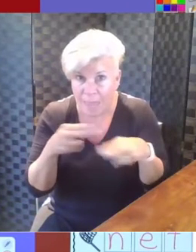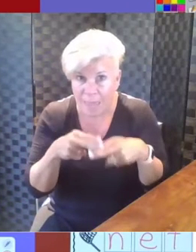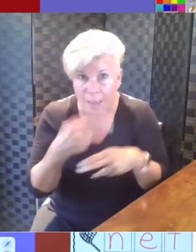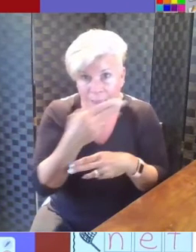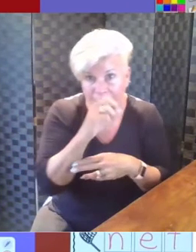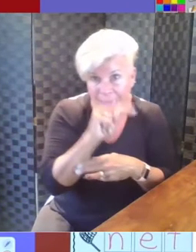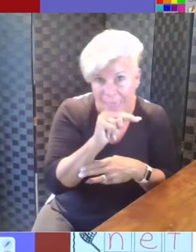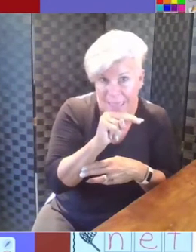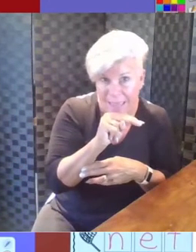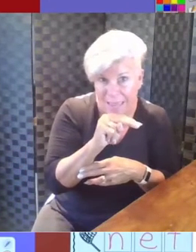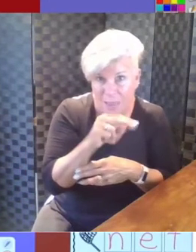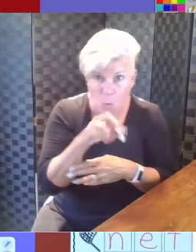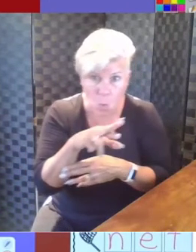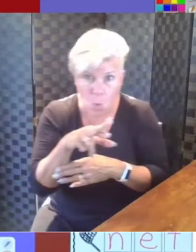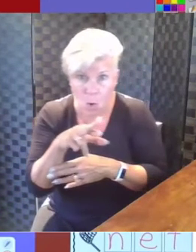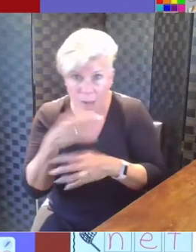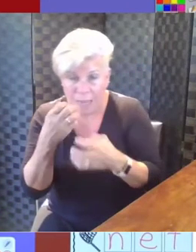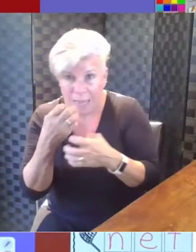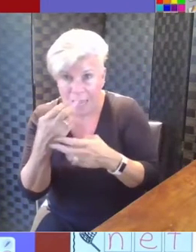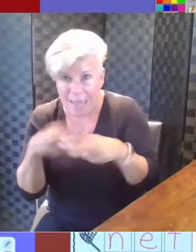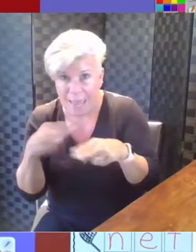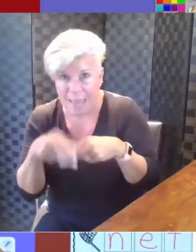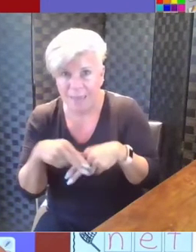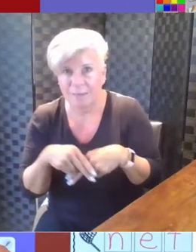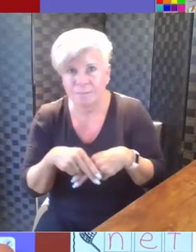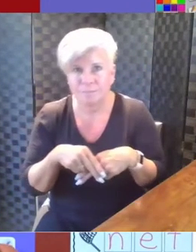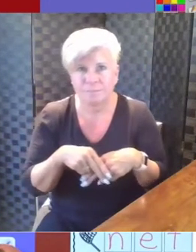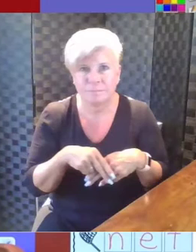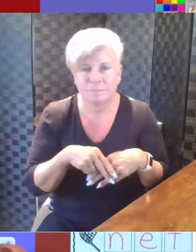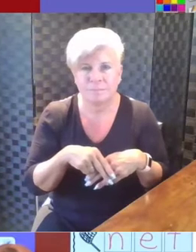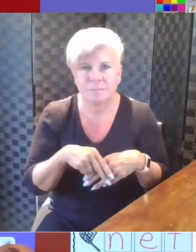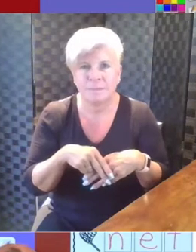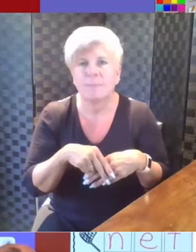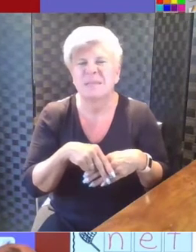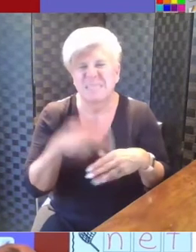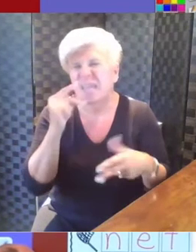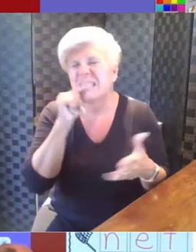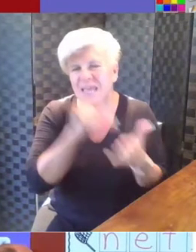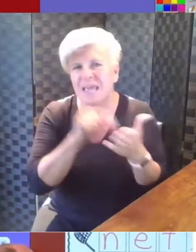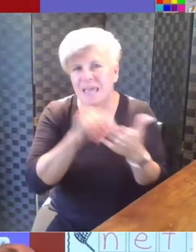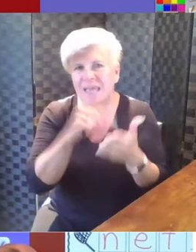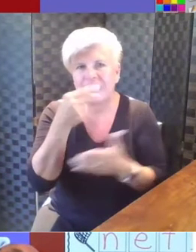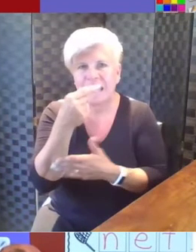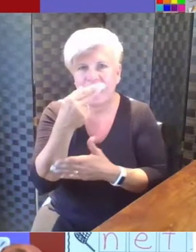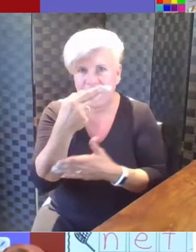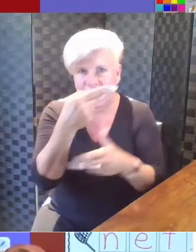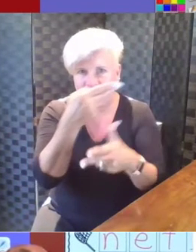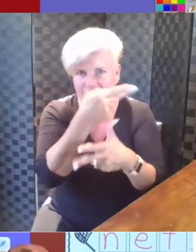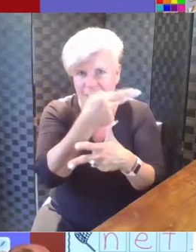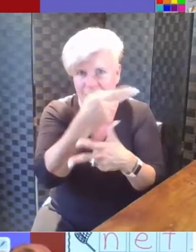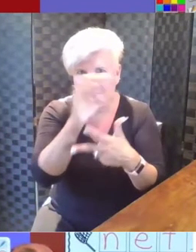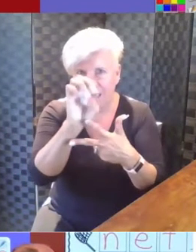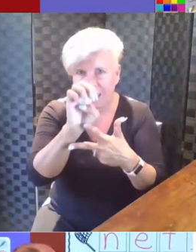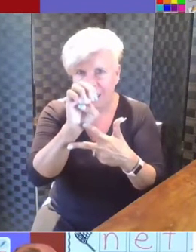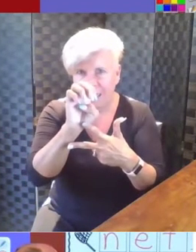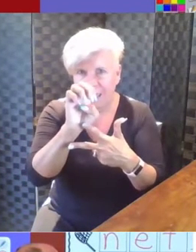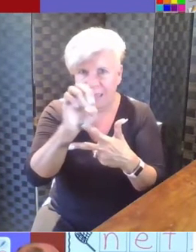hen, or you might be thinking about egg. Well, I don't see an egg though, so I'm going to stick with hen. H,